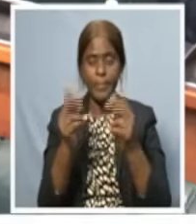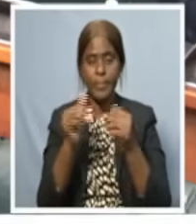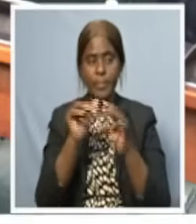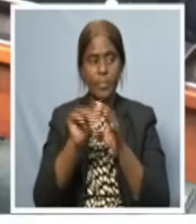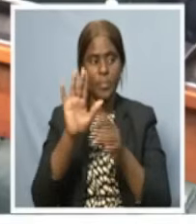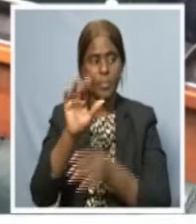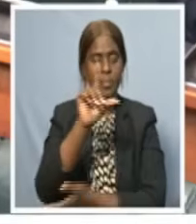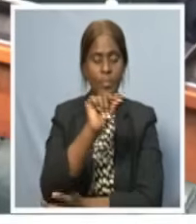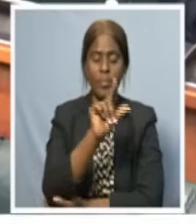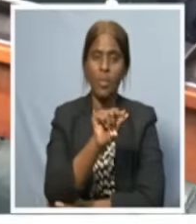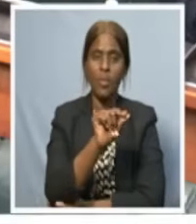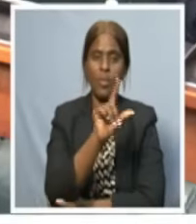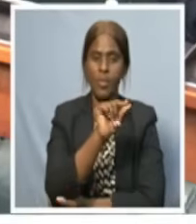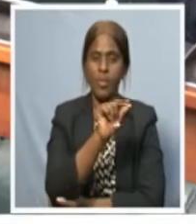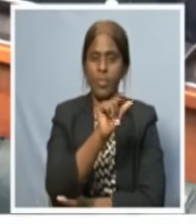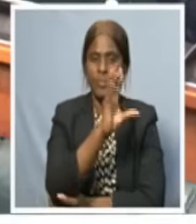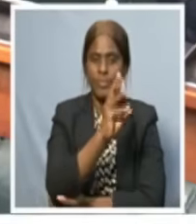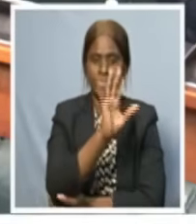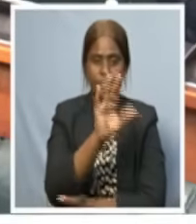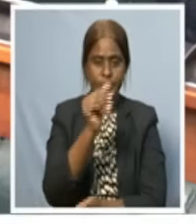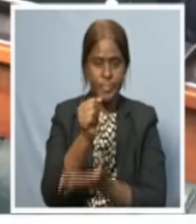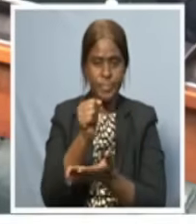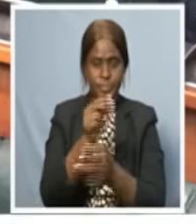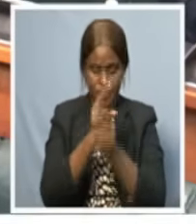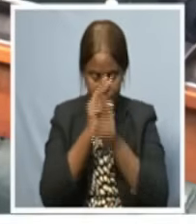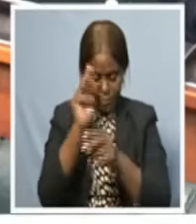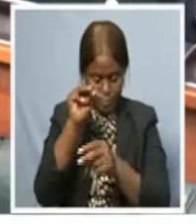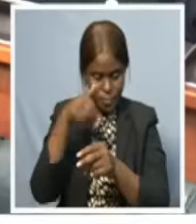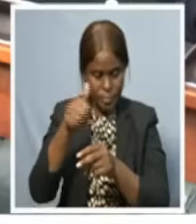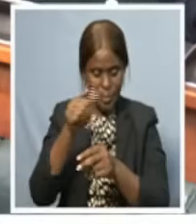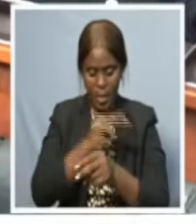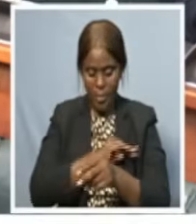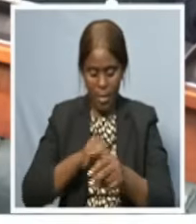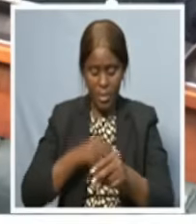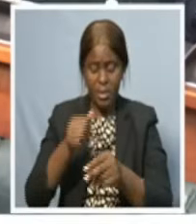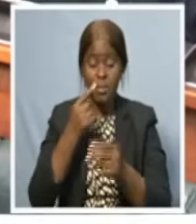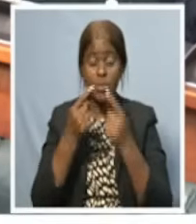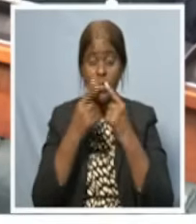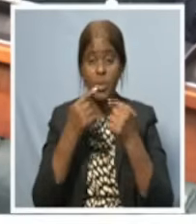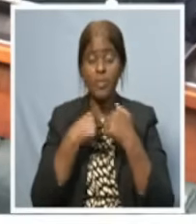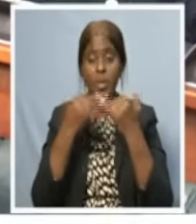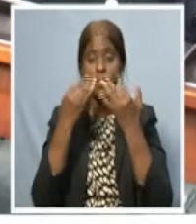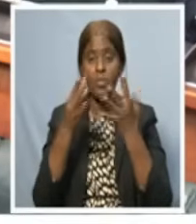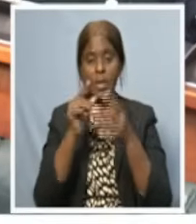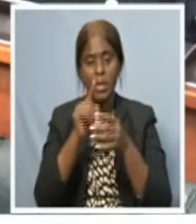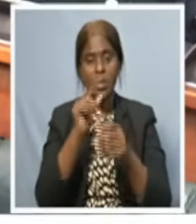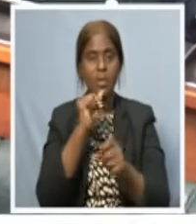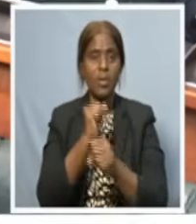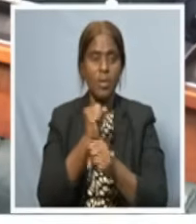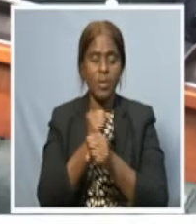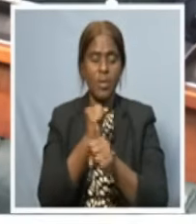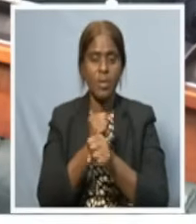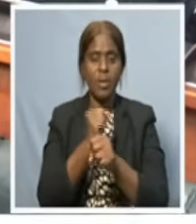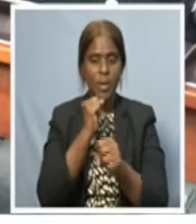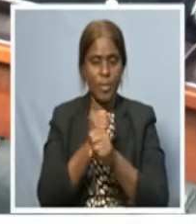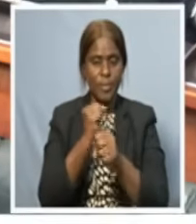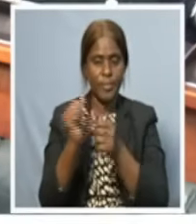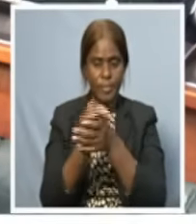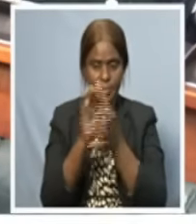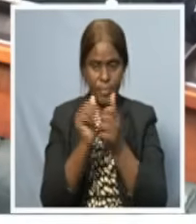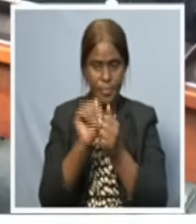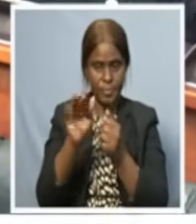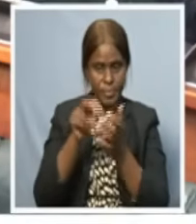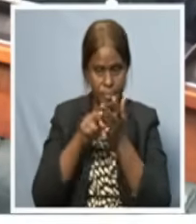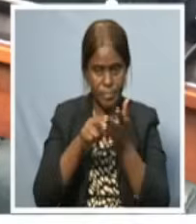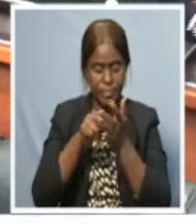So in the 2026 budget that the Honorable Member is referring to, I have indicated that this is a work in collaboration with the